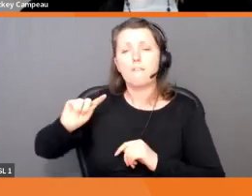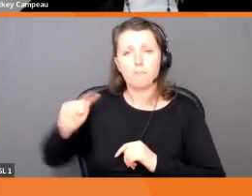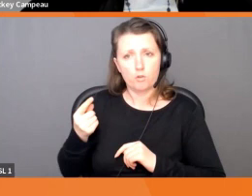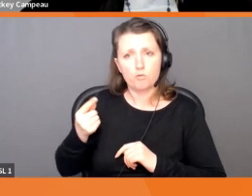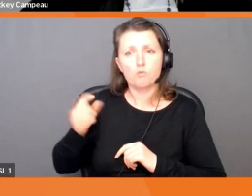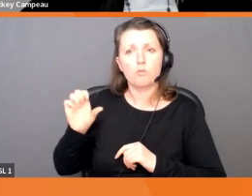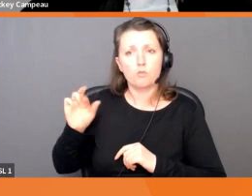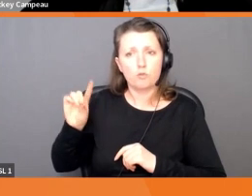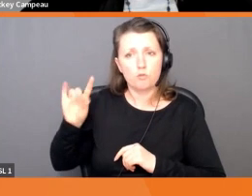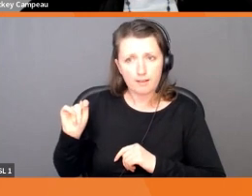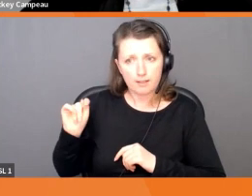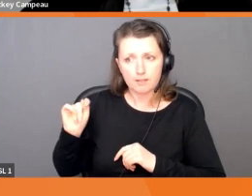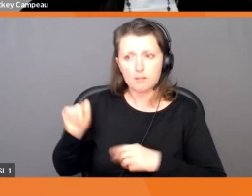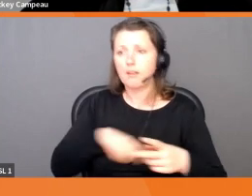meeting.